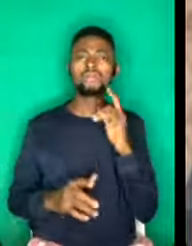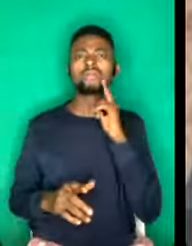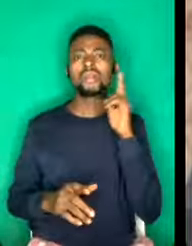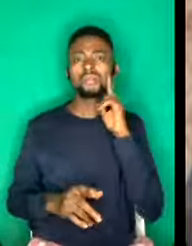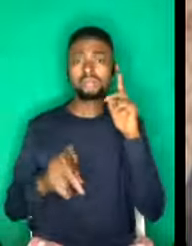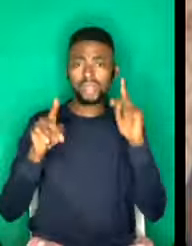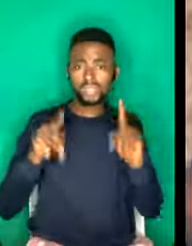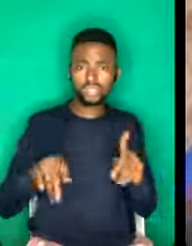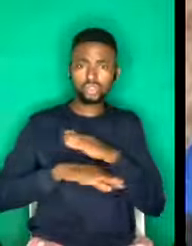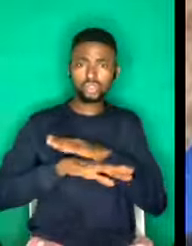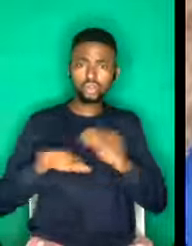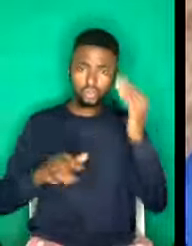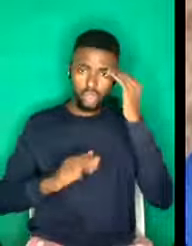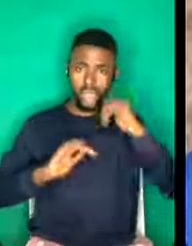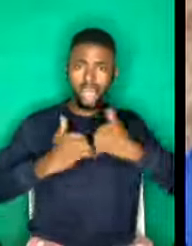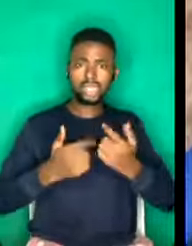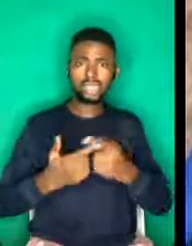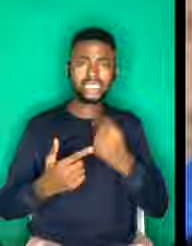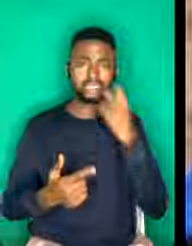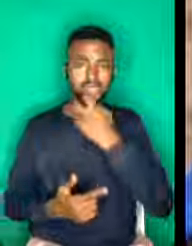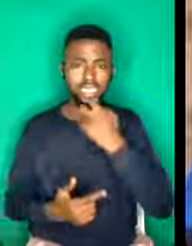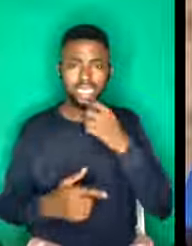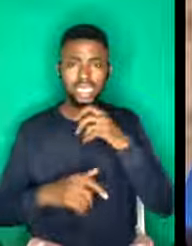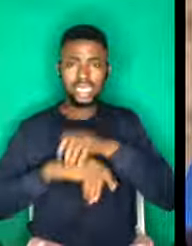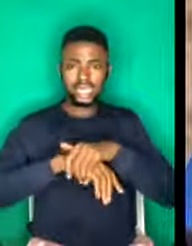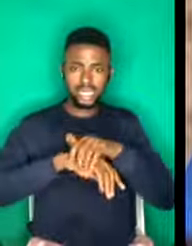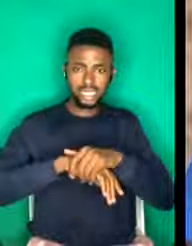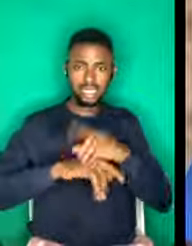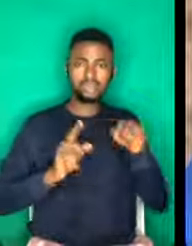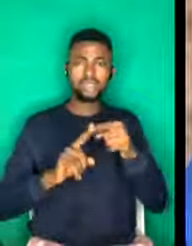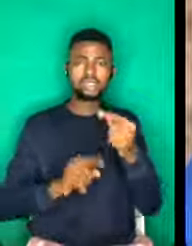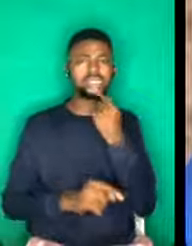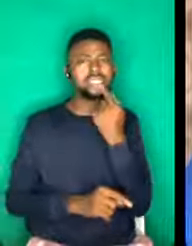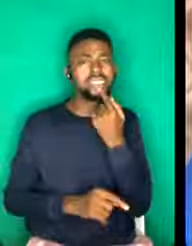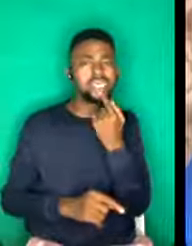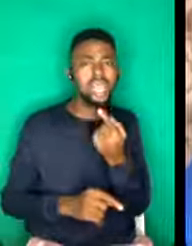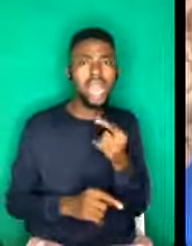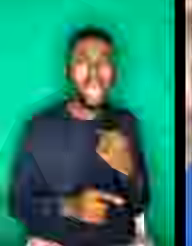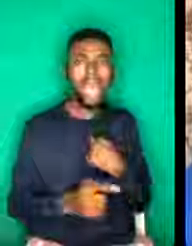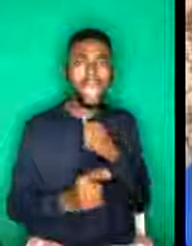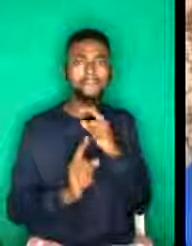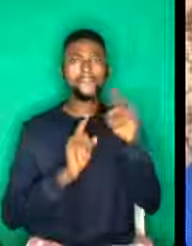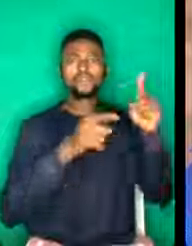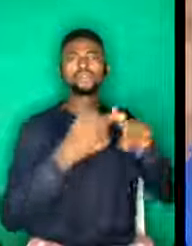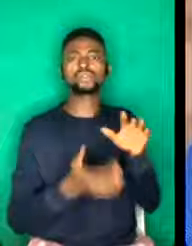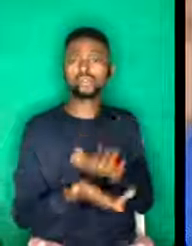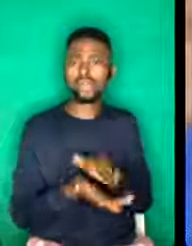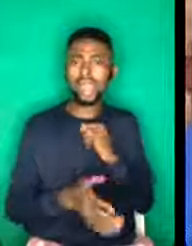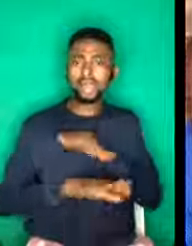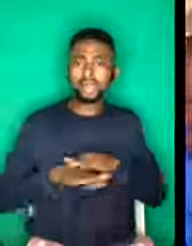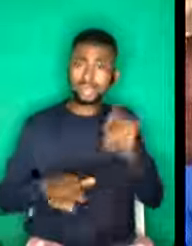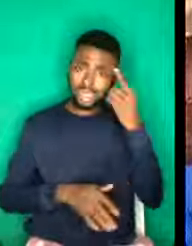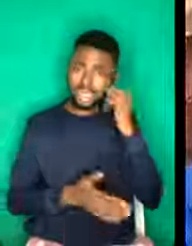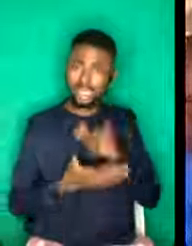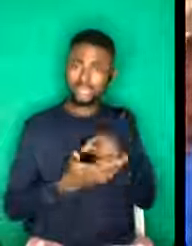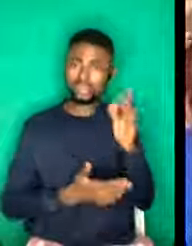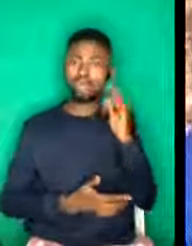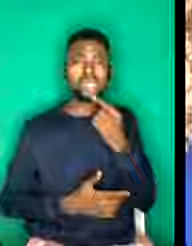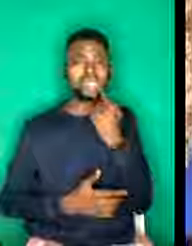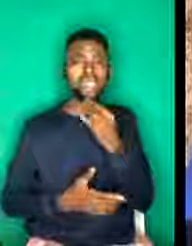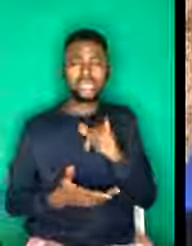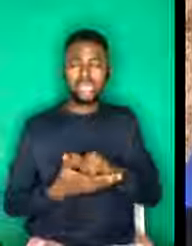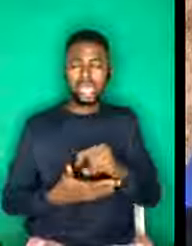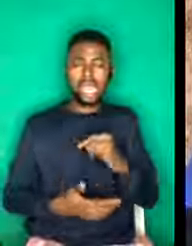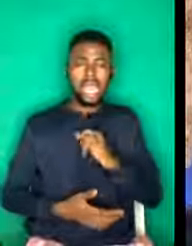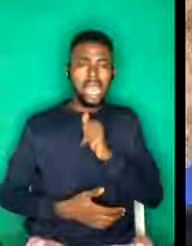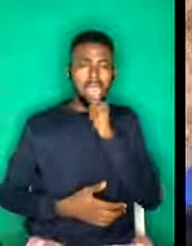speak English. Now, when you say I am going to school, I was even thinking you were going to say I go to school, right? So when you now say me go to